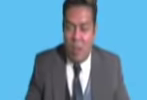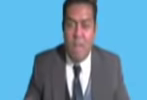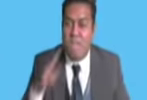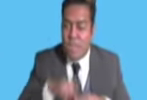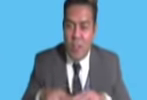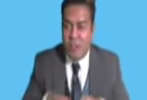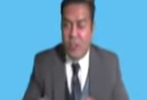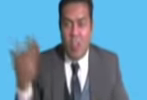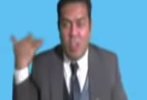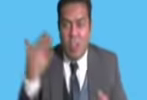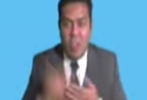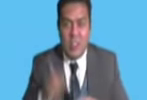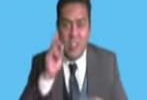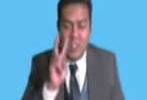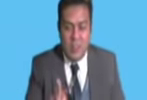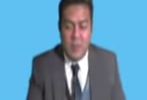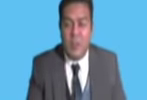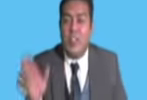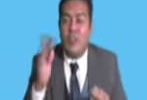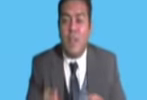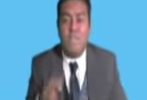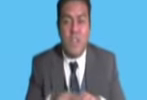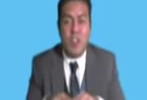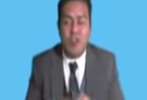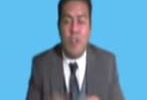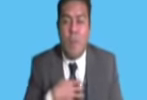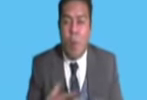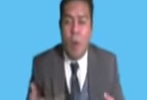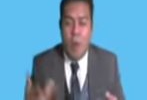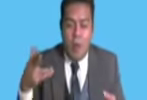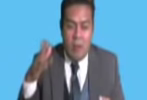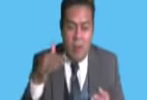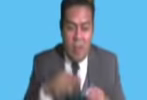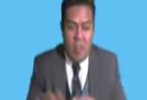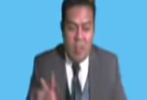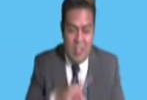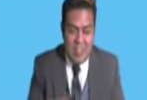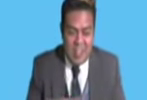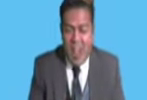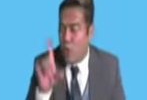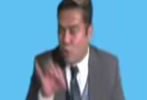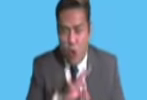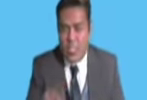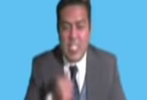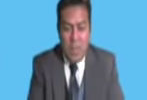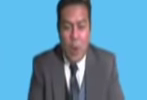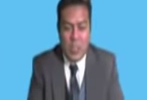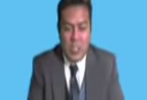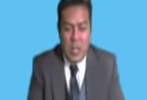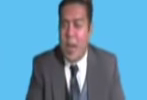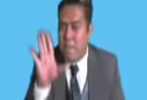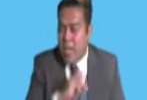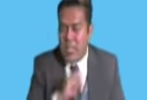This budget, Honorable Speaker, drives Fiji further down the road of disaster. Therefore, I do not support it, and